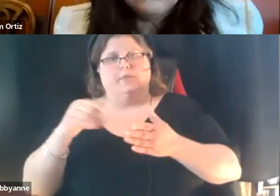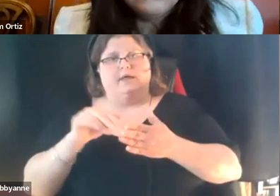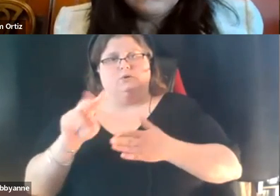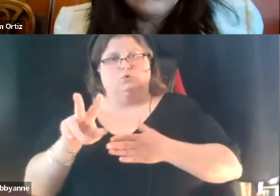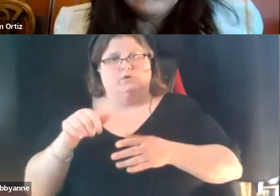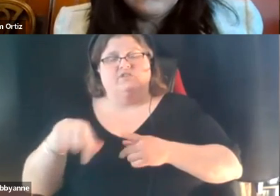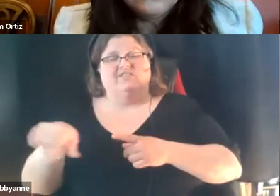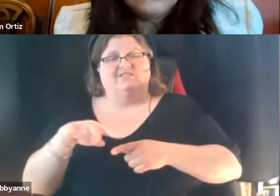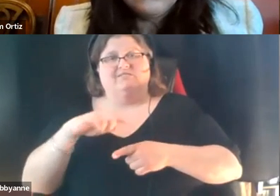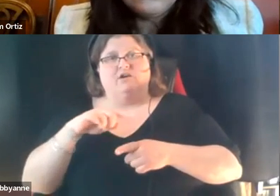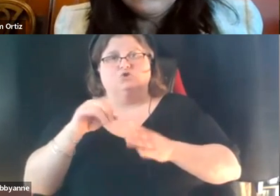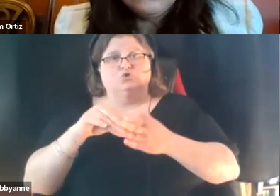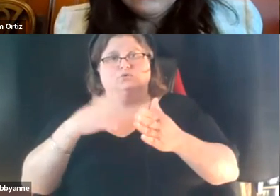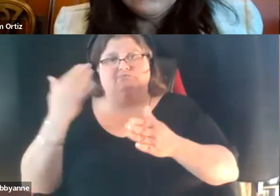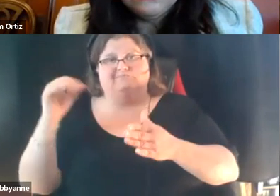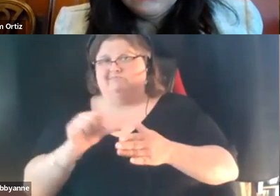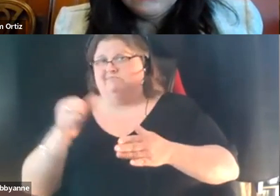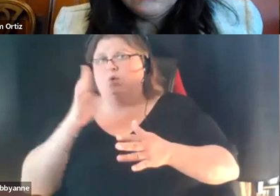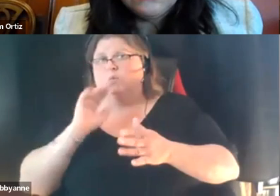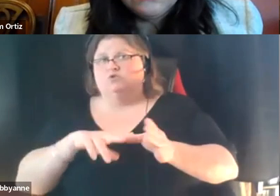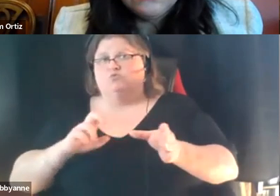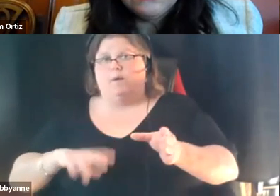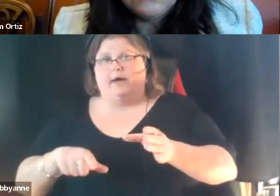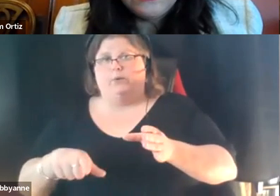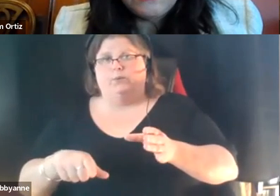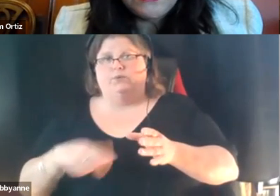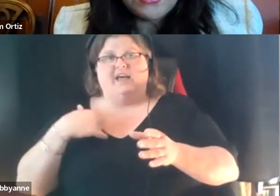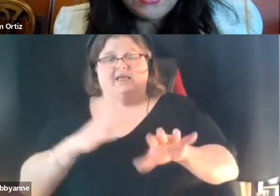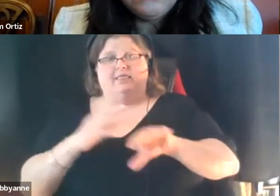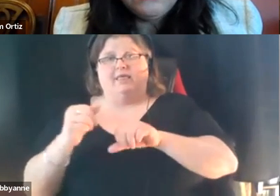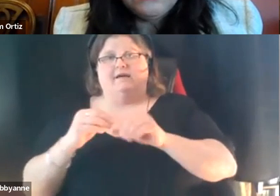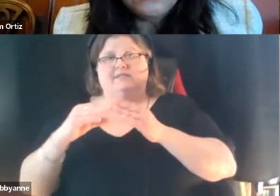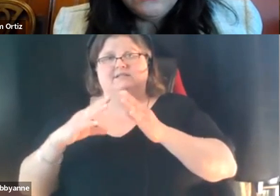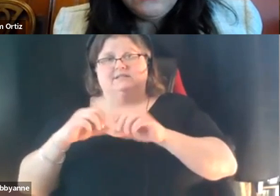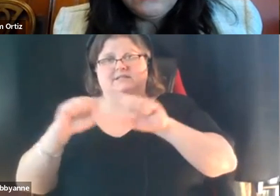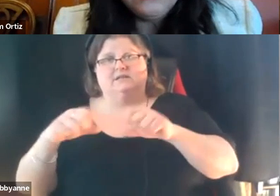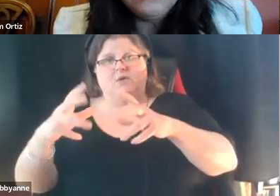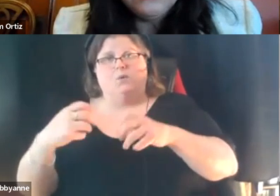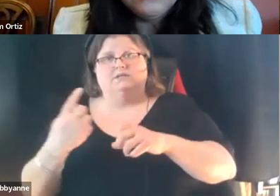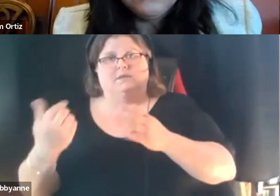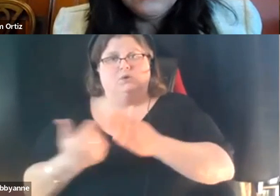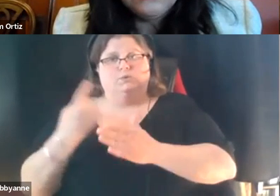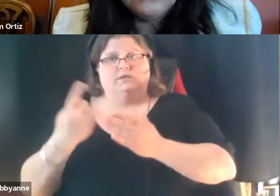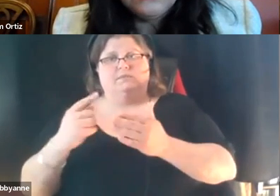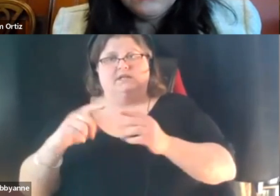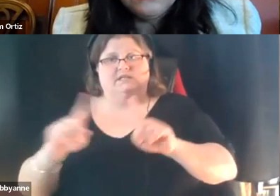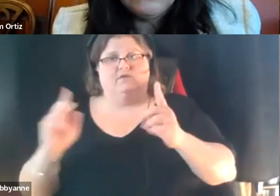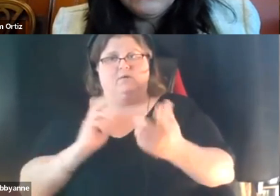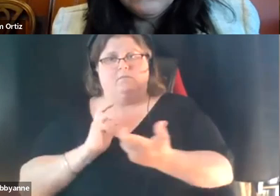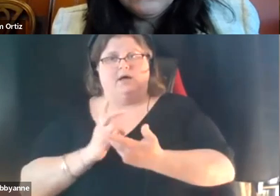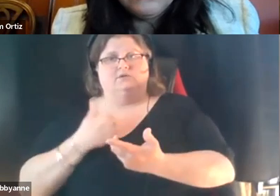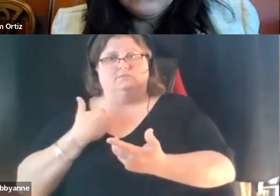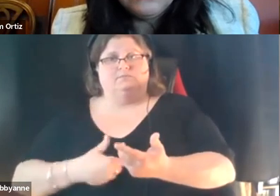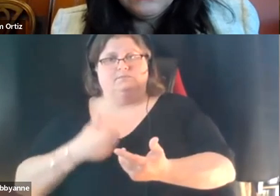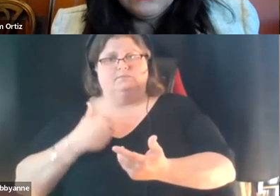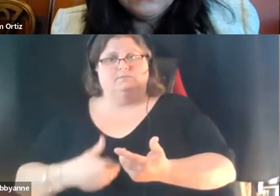not, they are students who have left the system looking for something new, something different that's going to work for them. And the alt ed